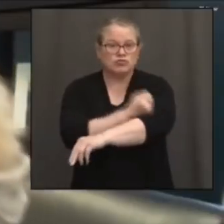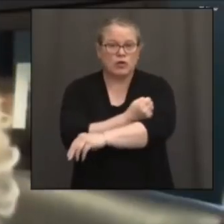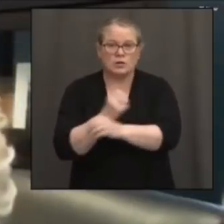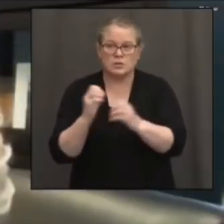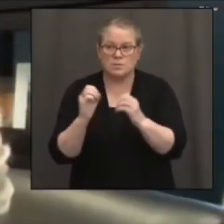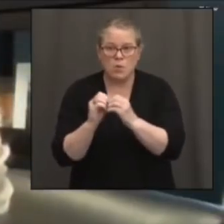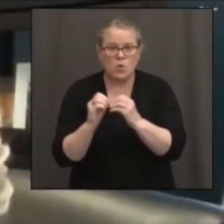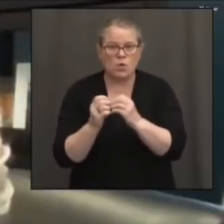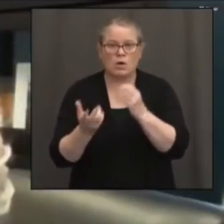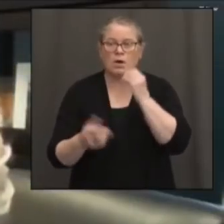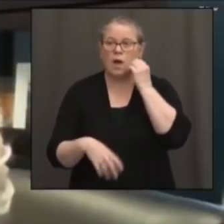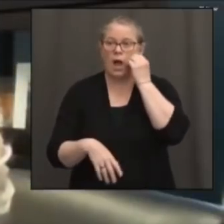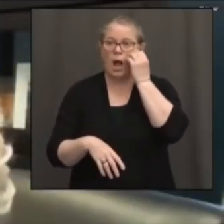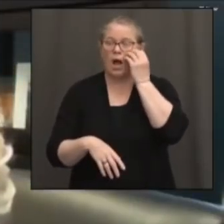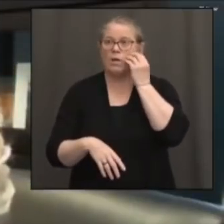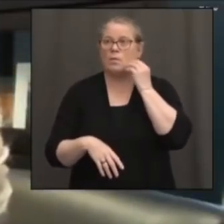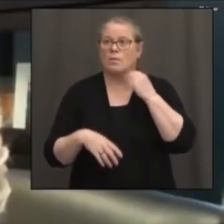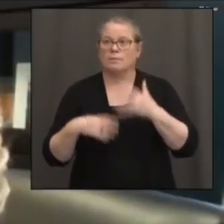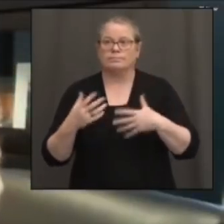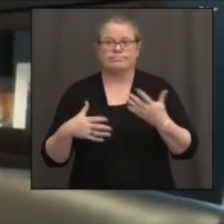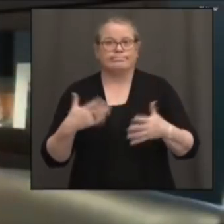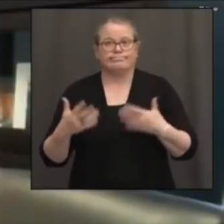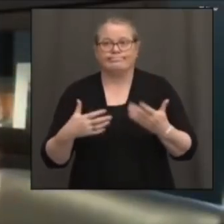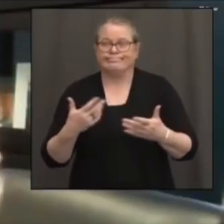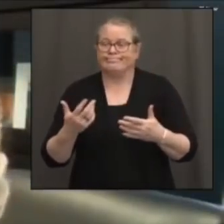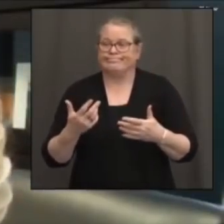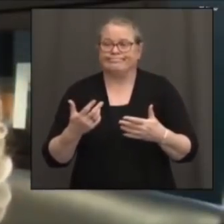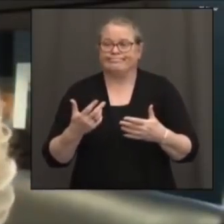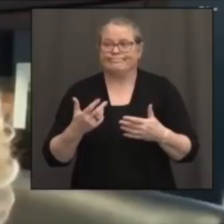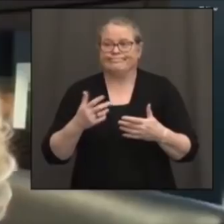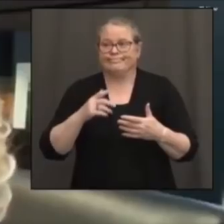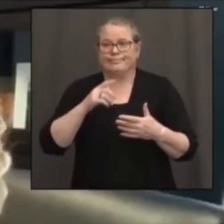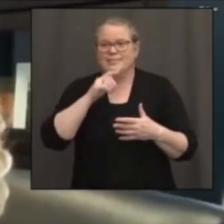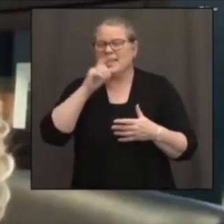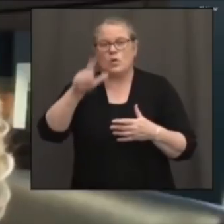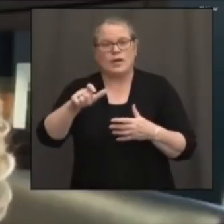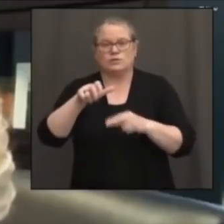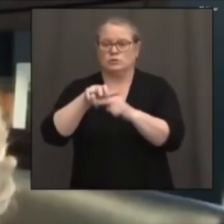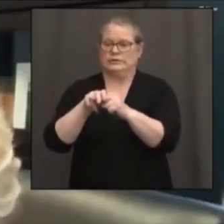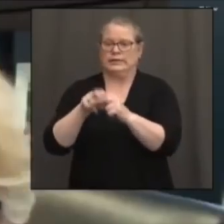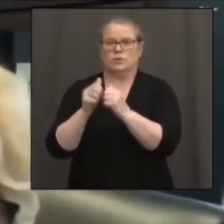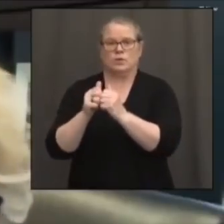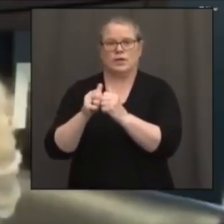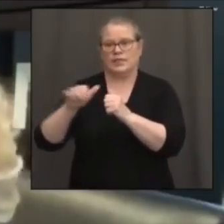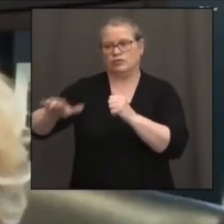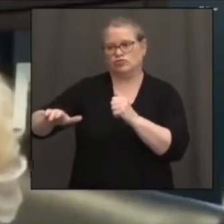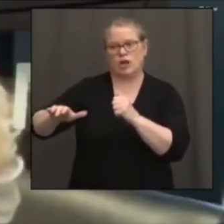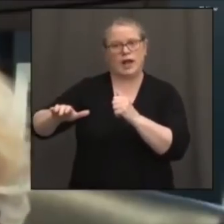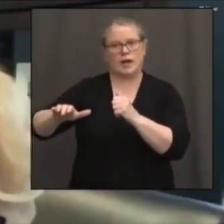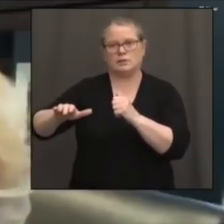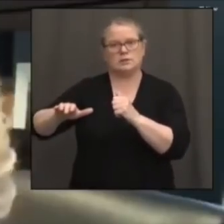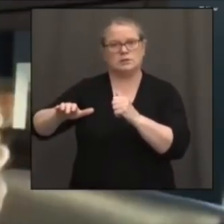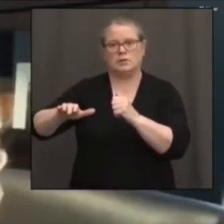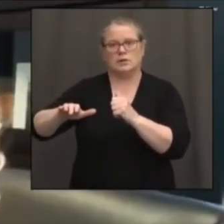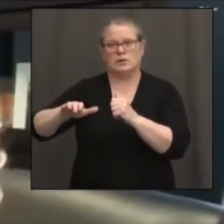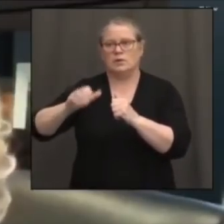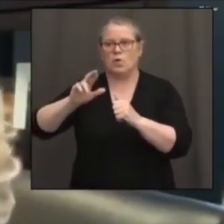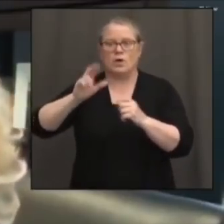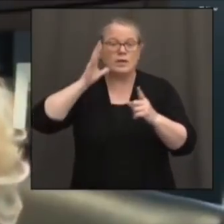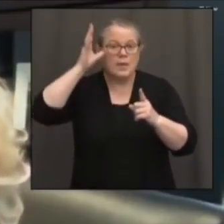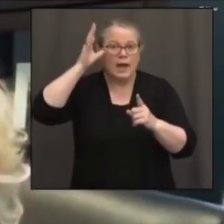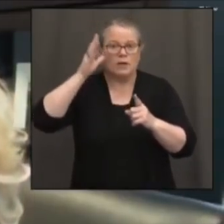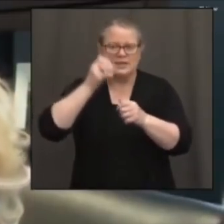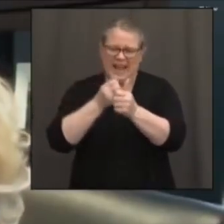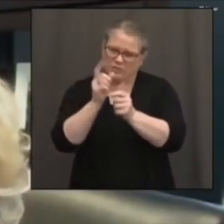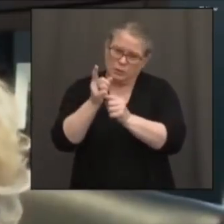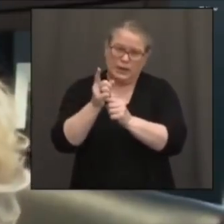more. They don't have to be sitting there with their child every minute or with their parents or whatever it